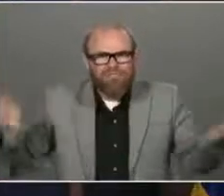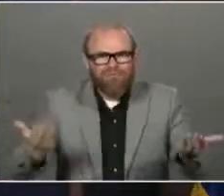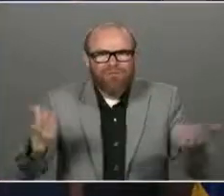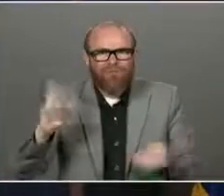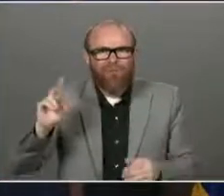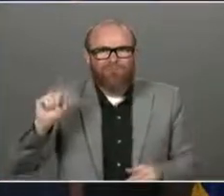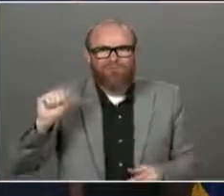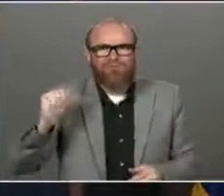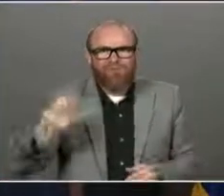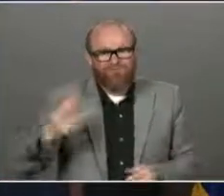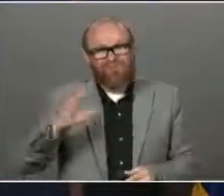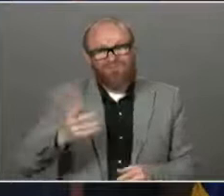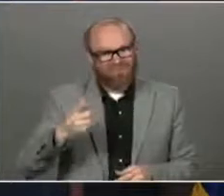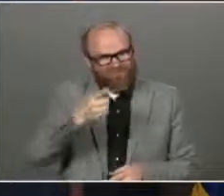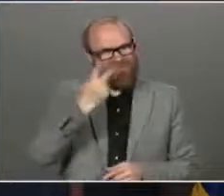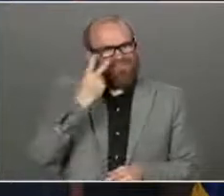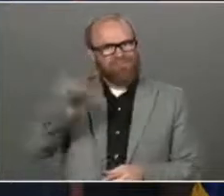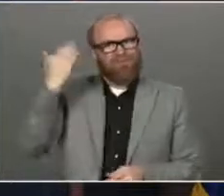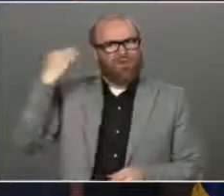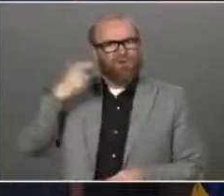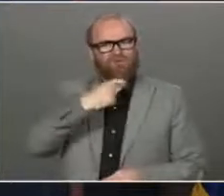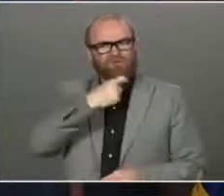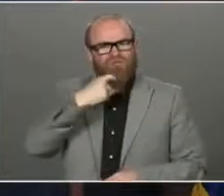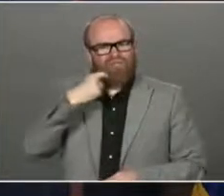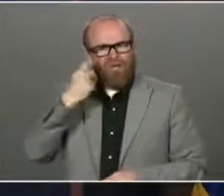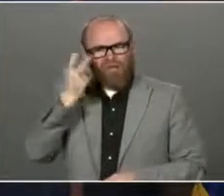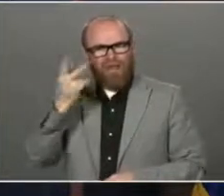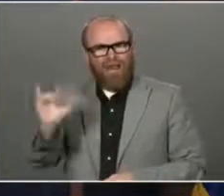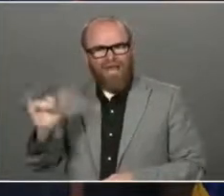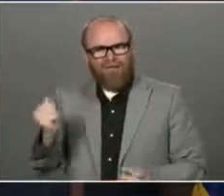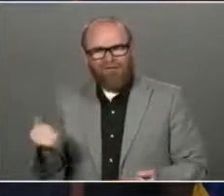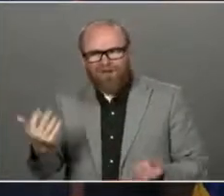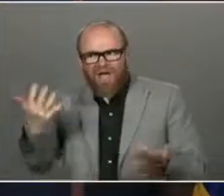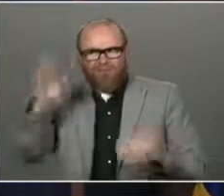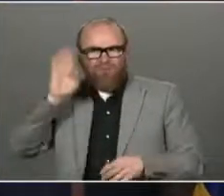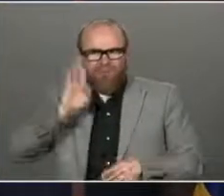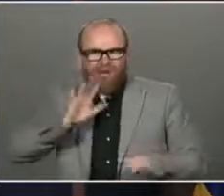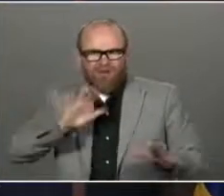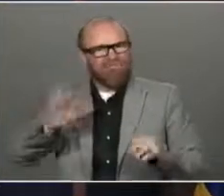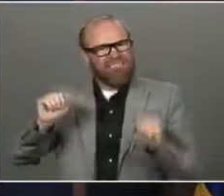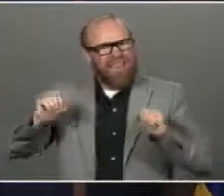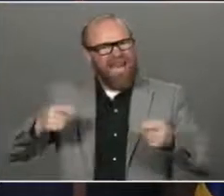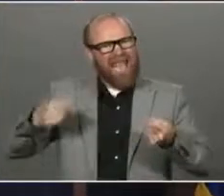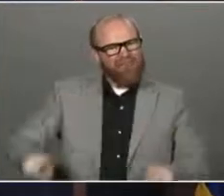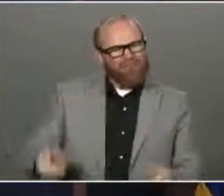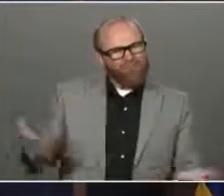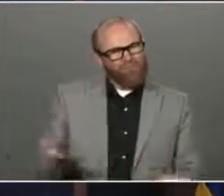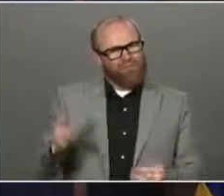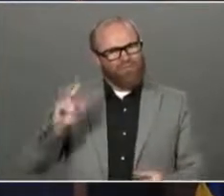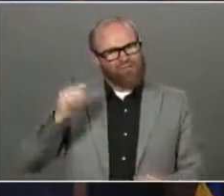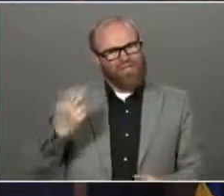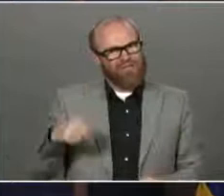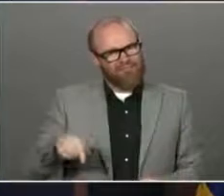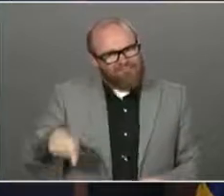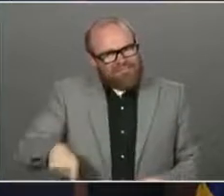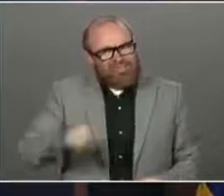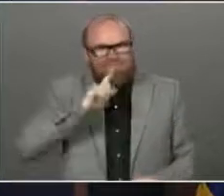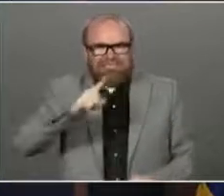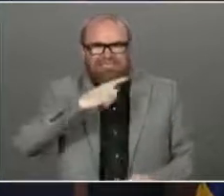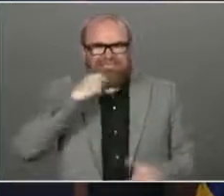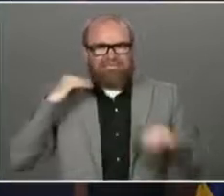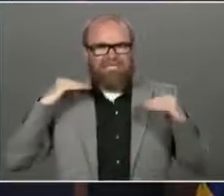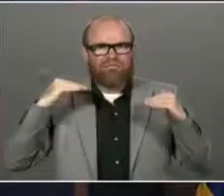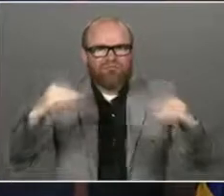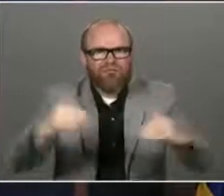when we didn't get any water. And so the residents have just been great. And if when